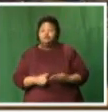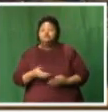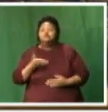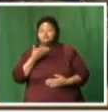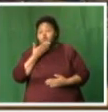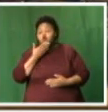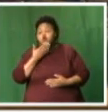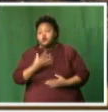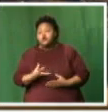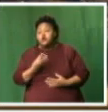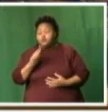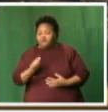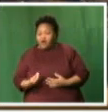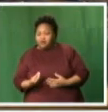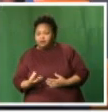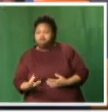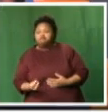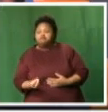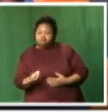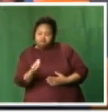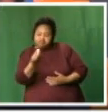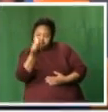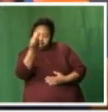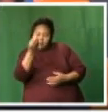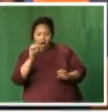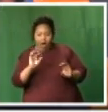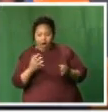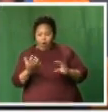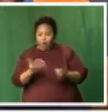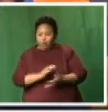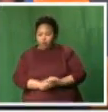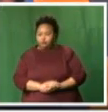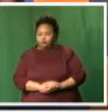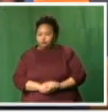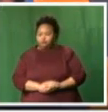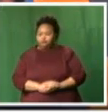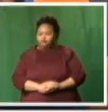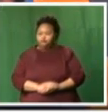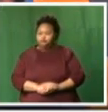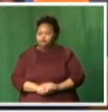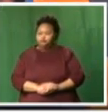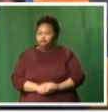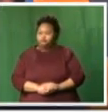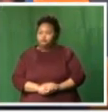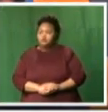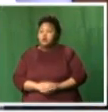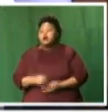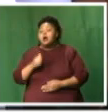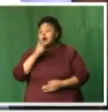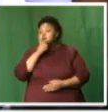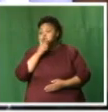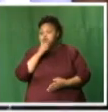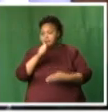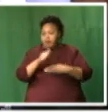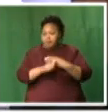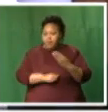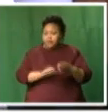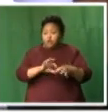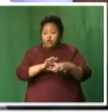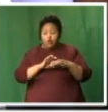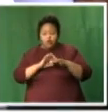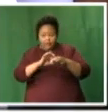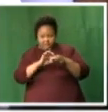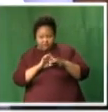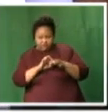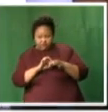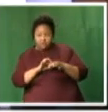Park Kamanzini. Kutawuza kulenyanga letako inhlangano yeMerity Sibuko Serenity Foundation ibe nelihlelo lwatiwa